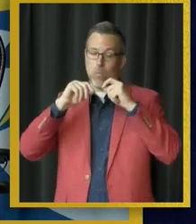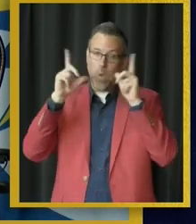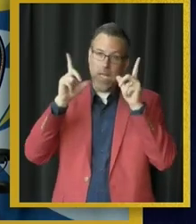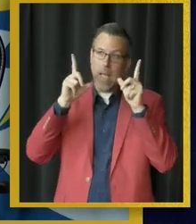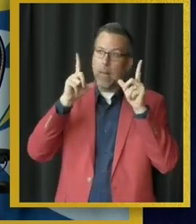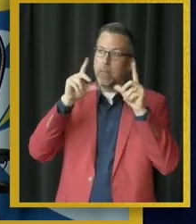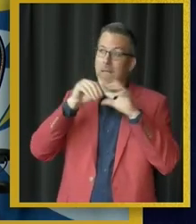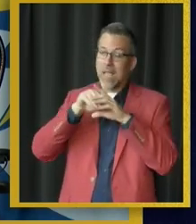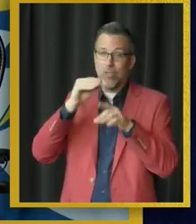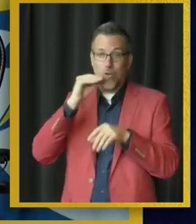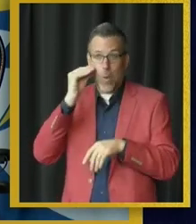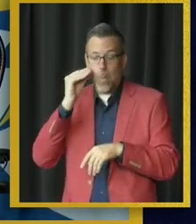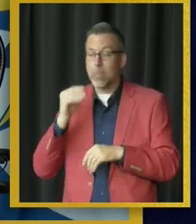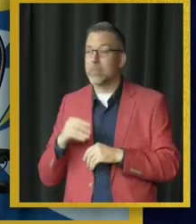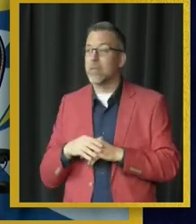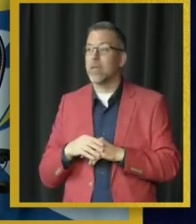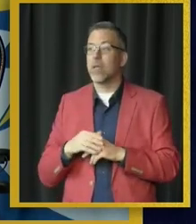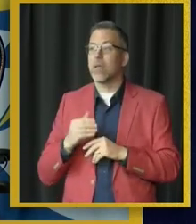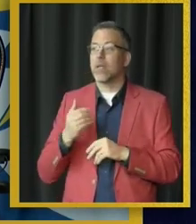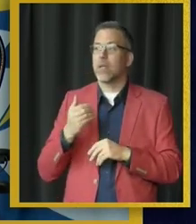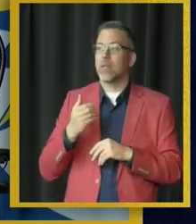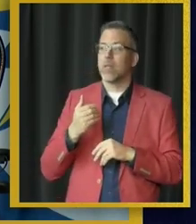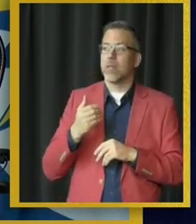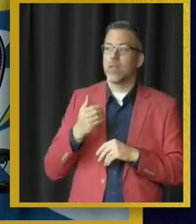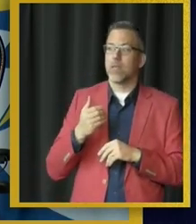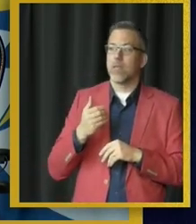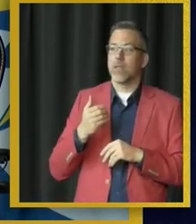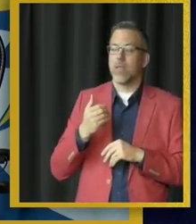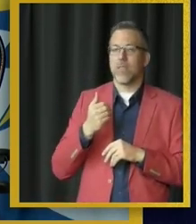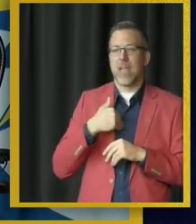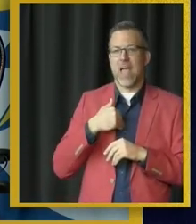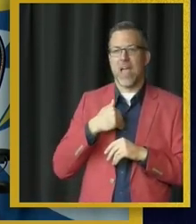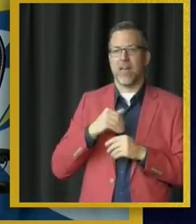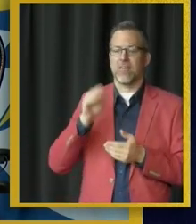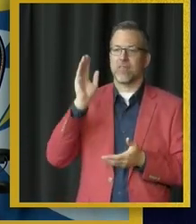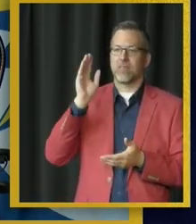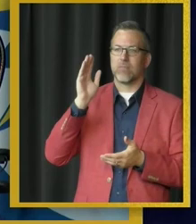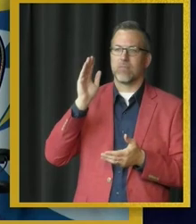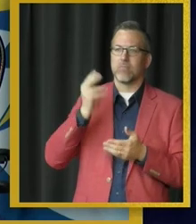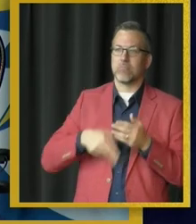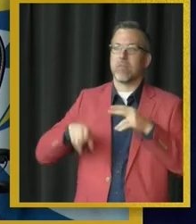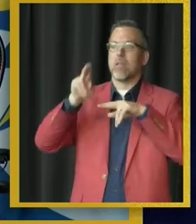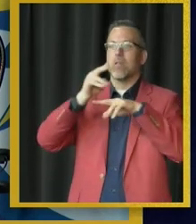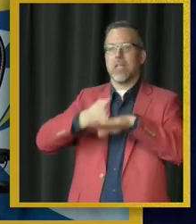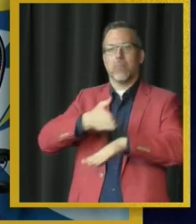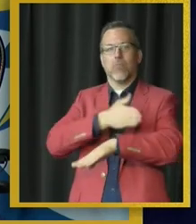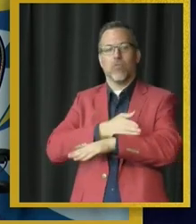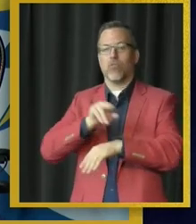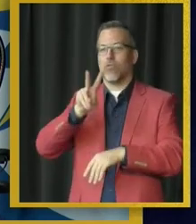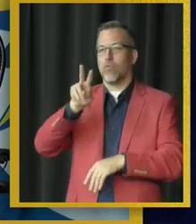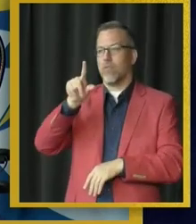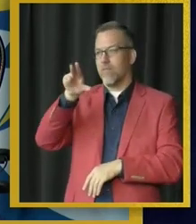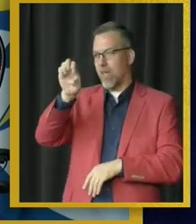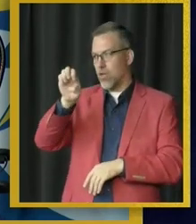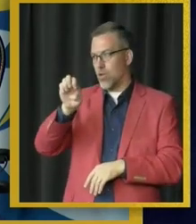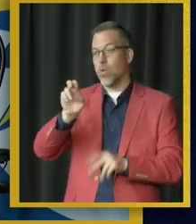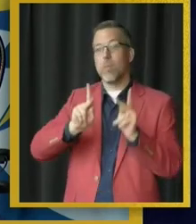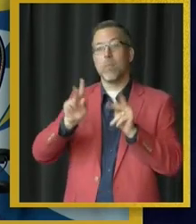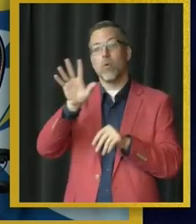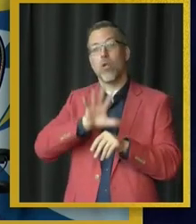homes that have dramatically risen in value. People across the country value what we have